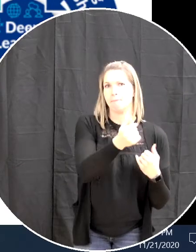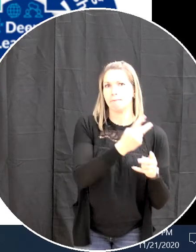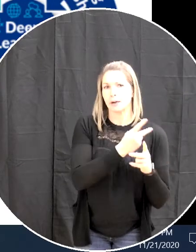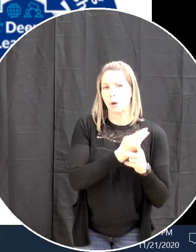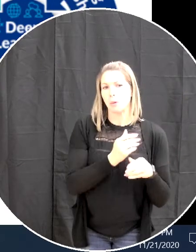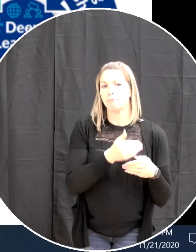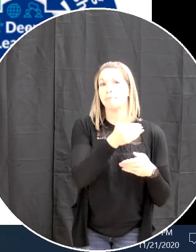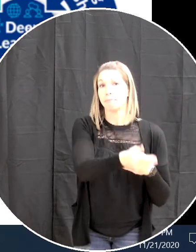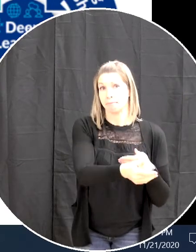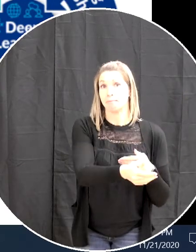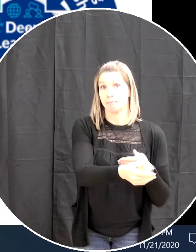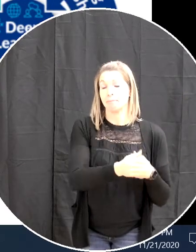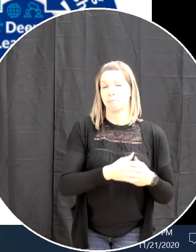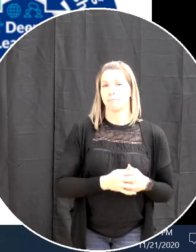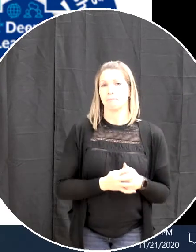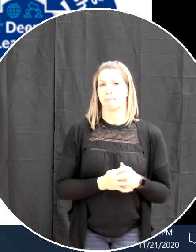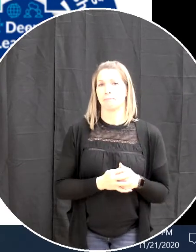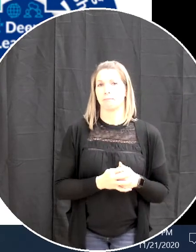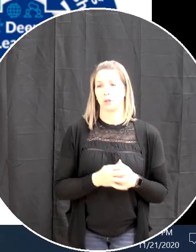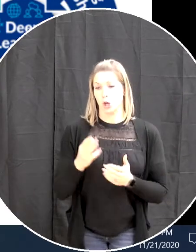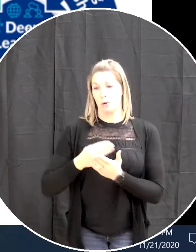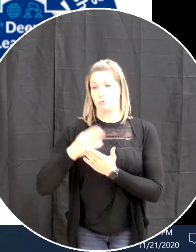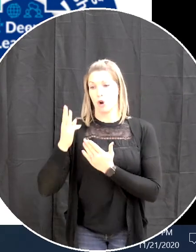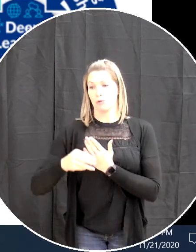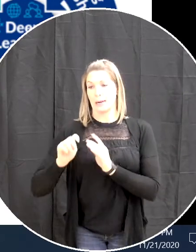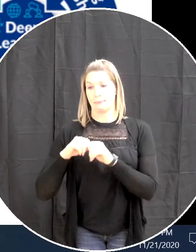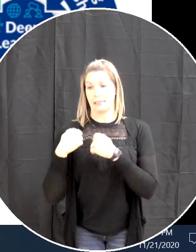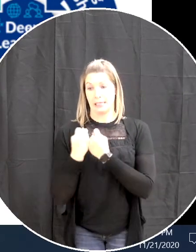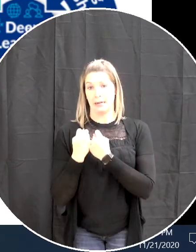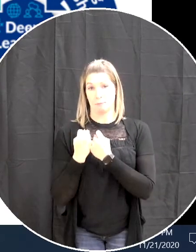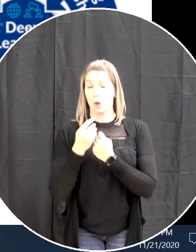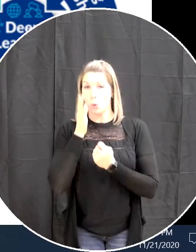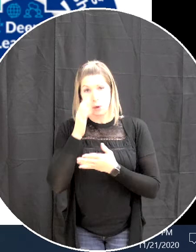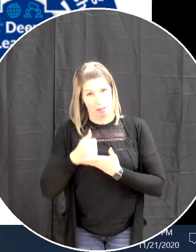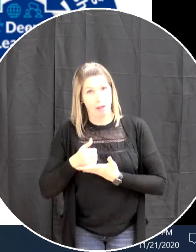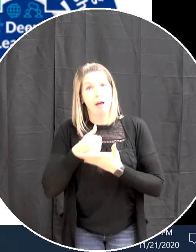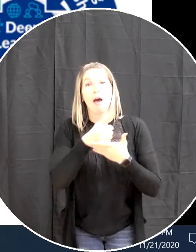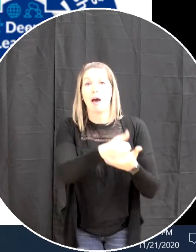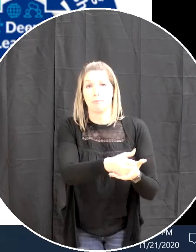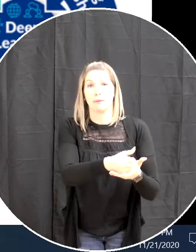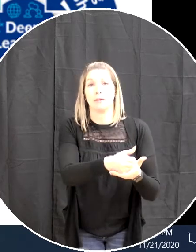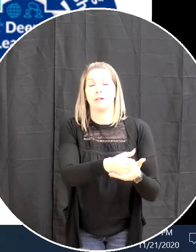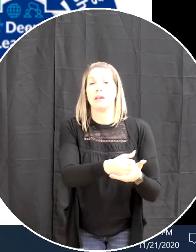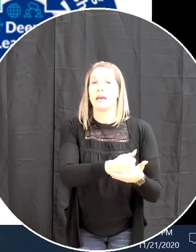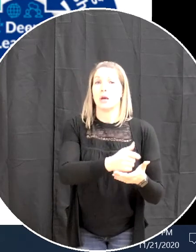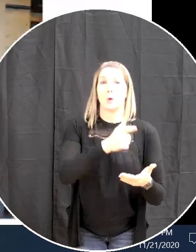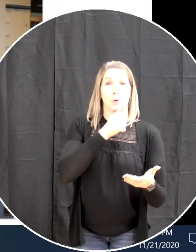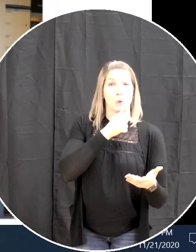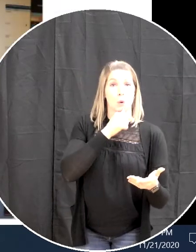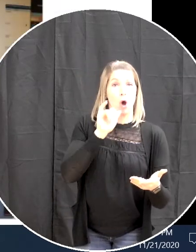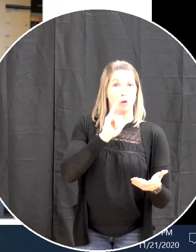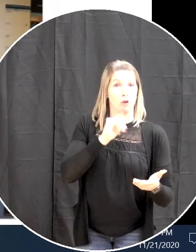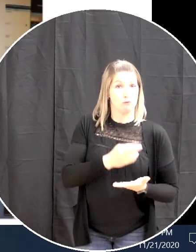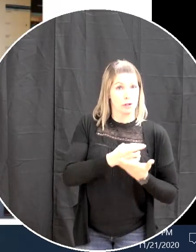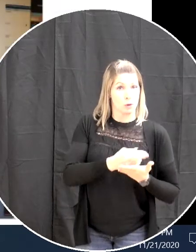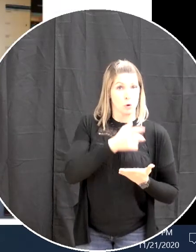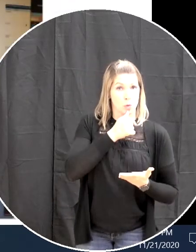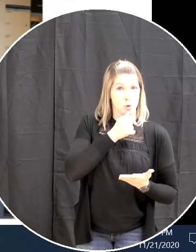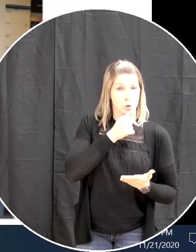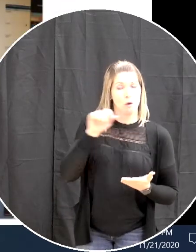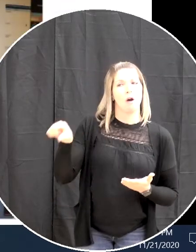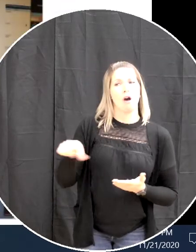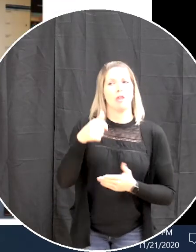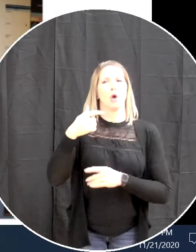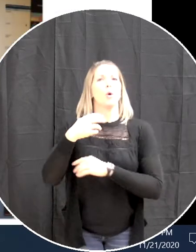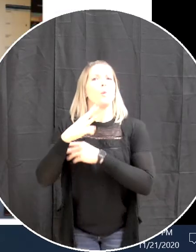And the program teams that will help these schools will be supported by the new Pedagogies for Deep Learning team. A tweet from